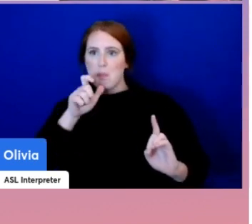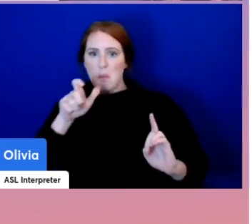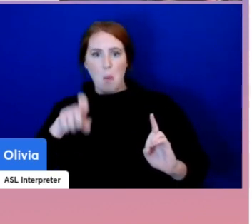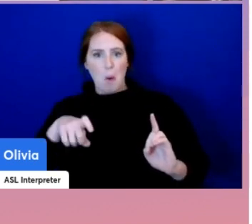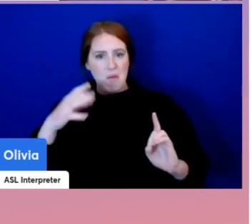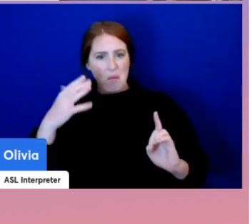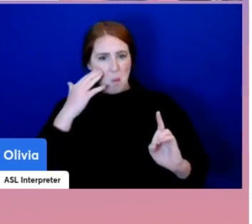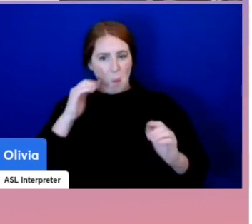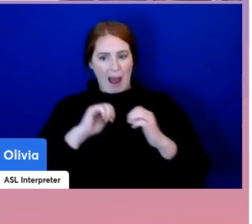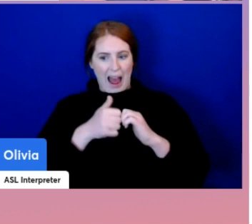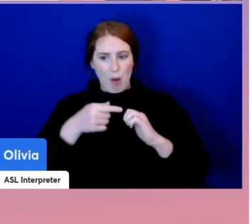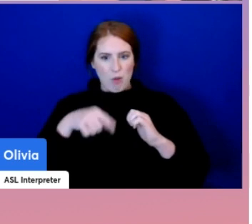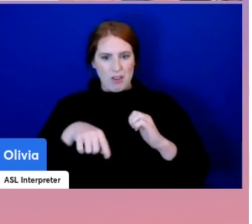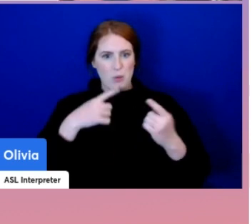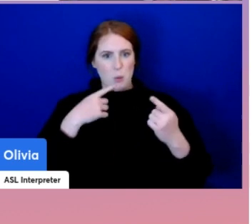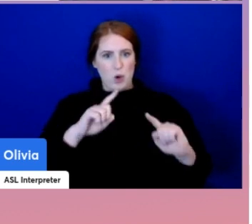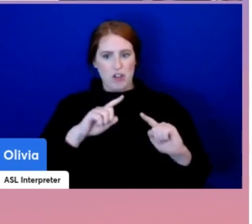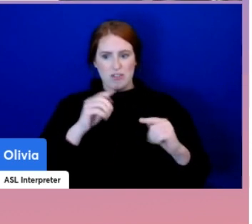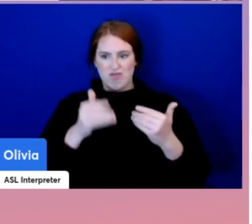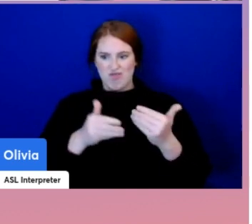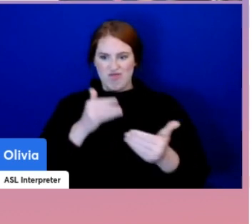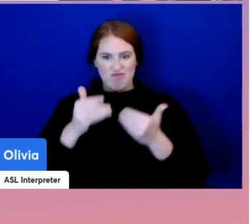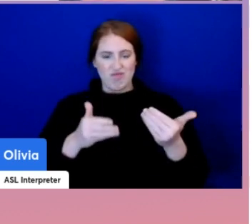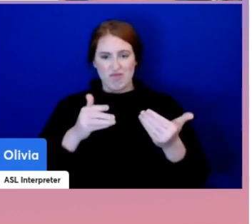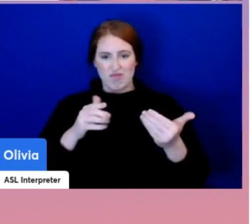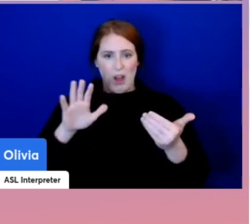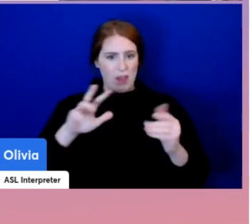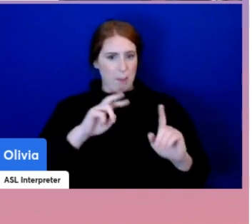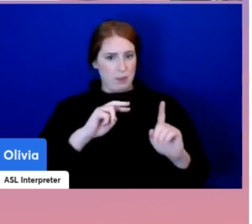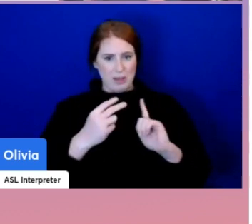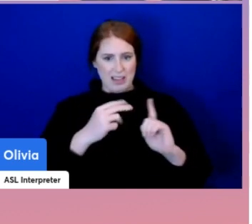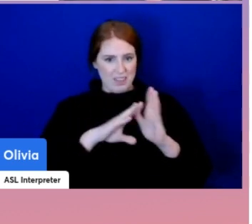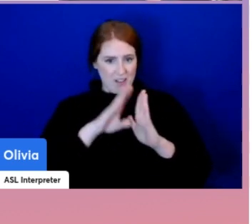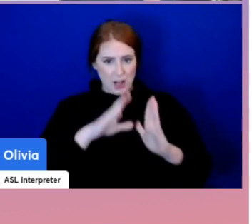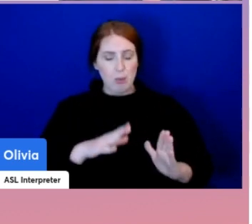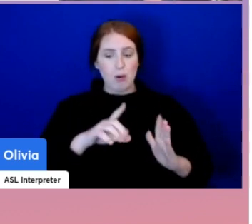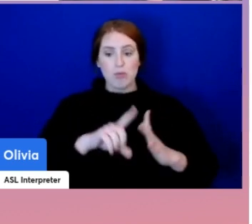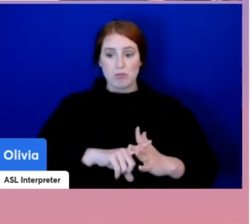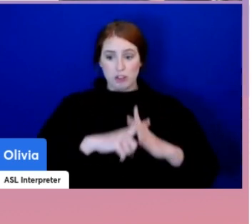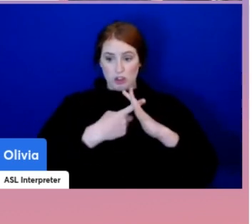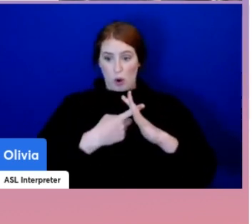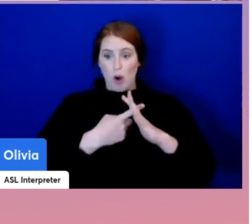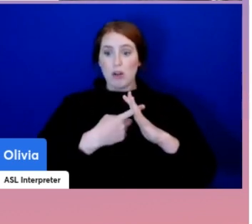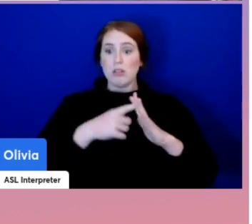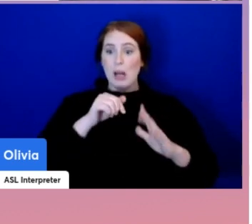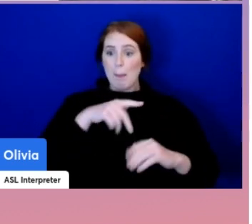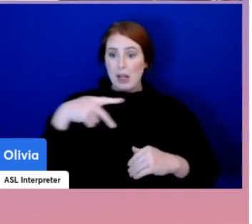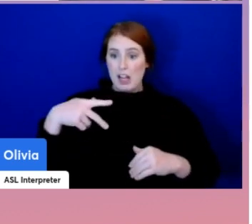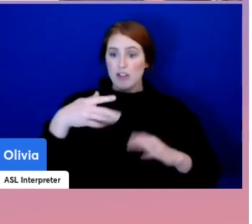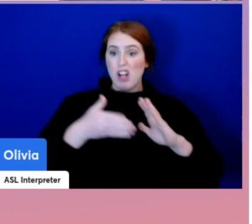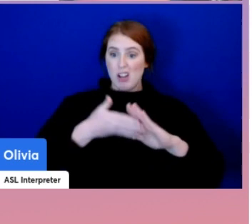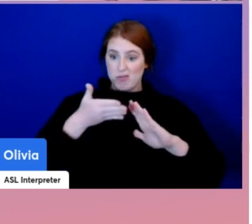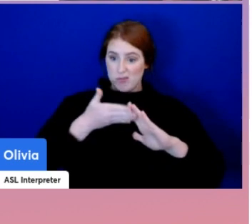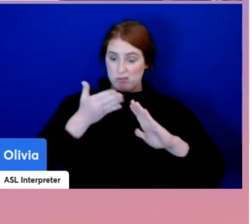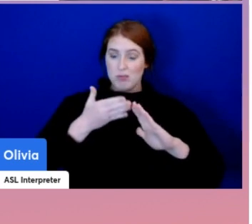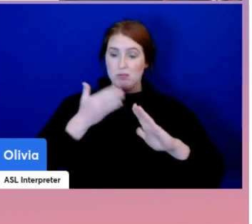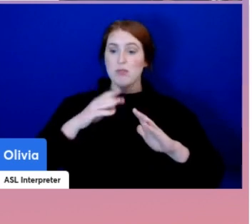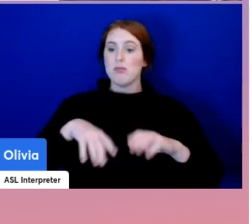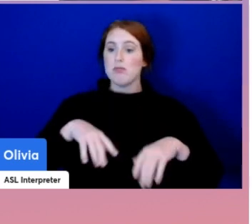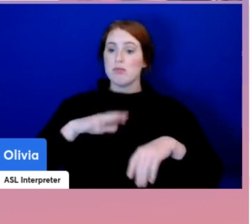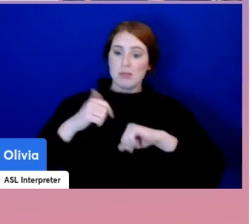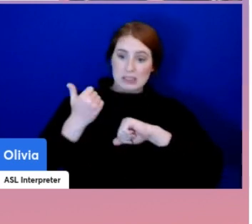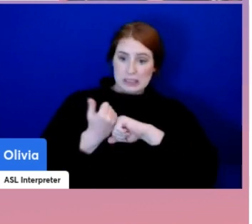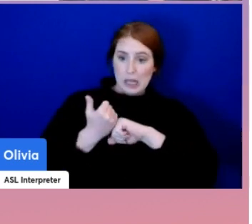this works. From their perspective, they start up an application, they can immediately execute the AWS CLI